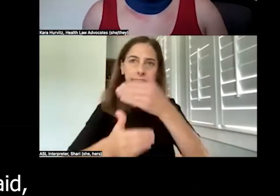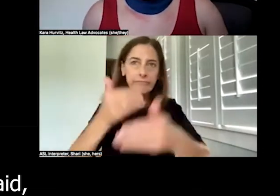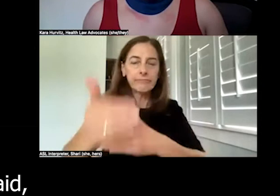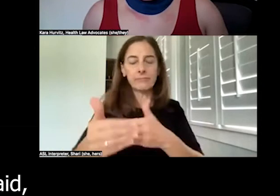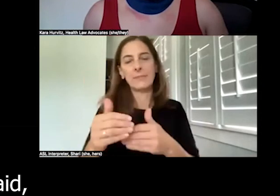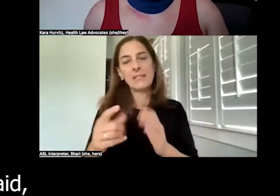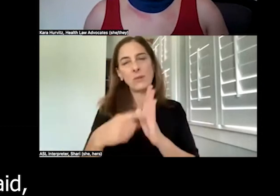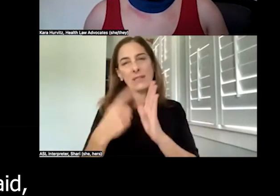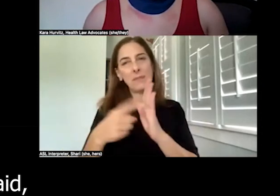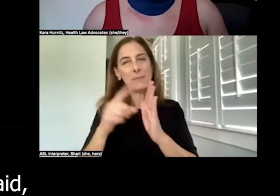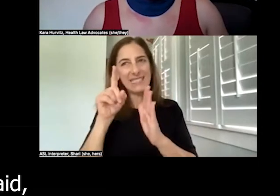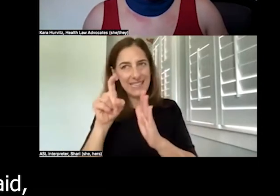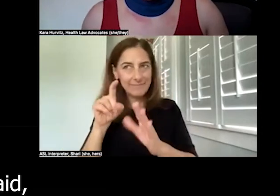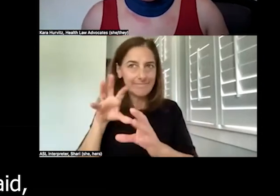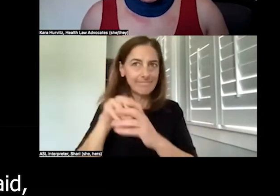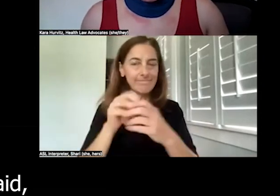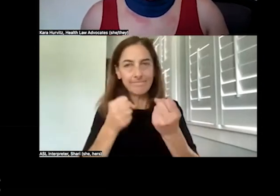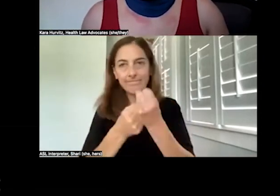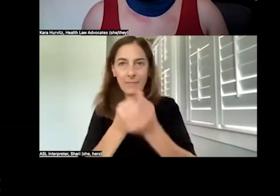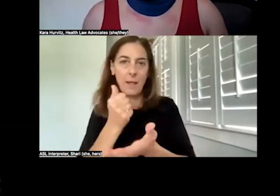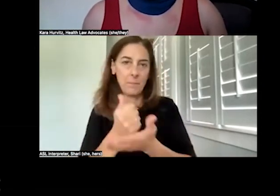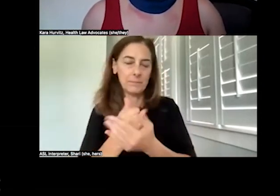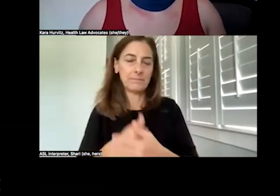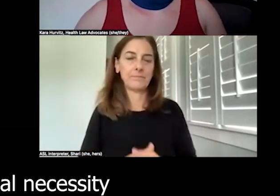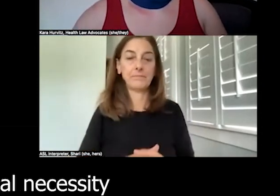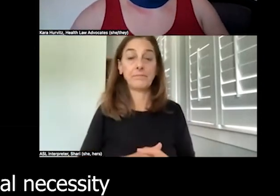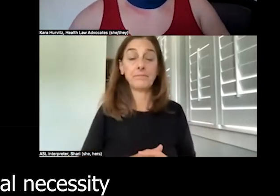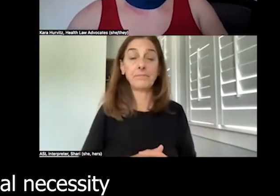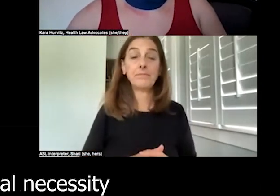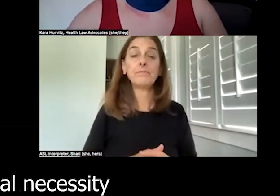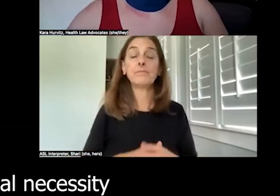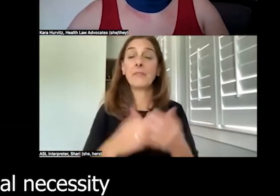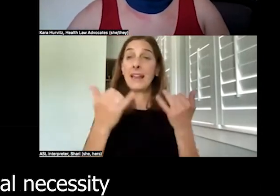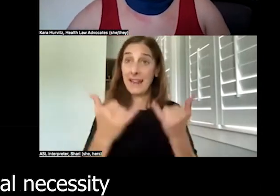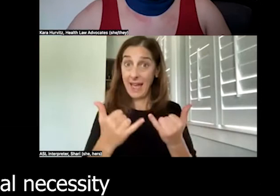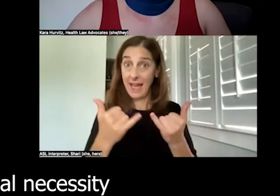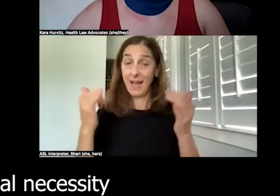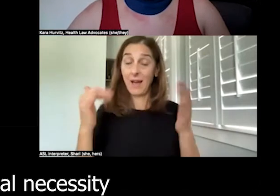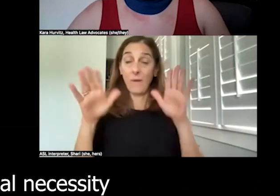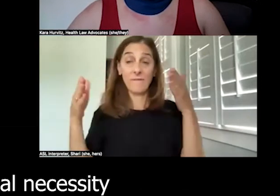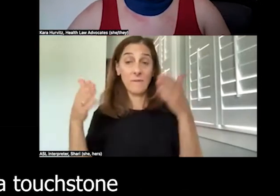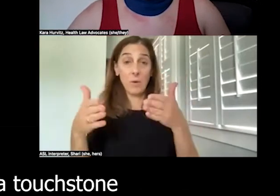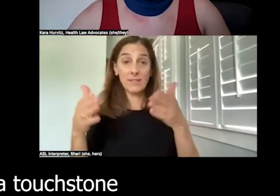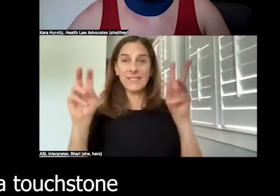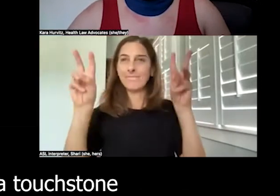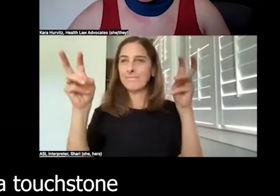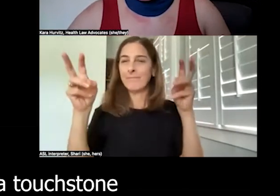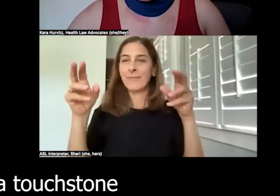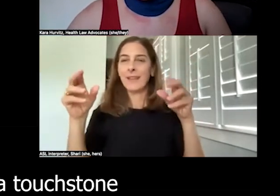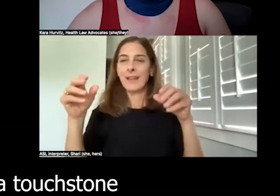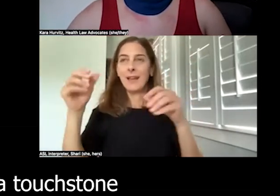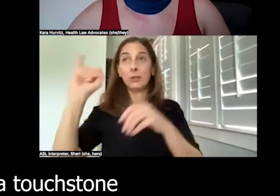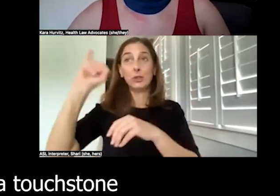Okay, so all of that being said, let's talk a little bit more about this idea of medical necessity versus